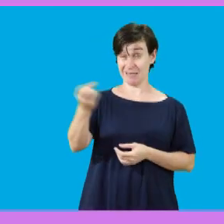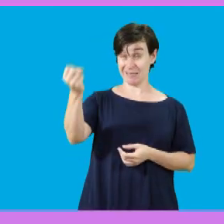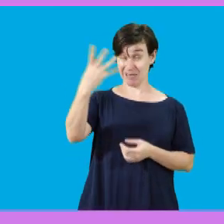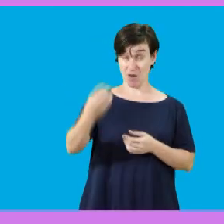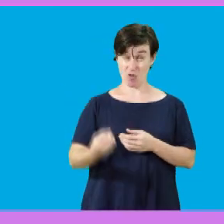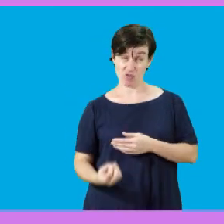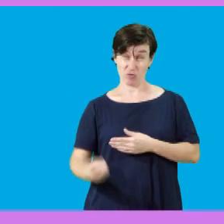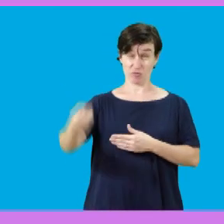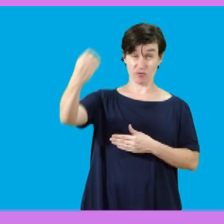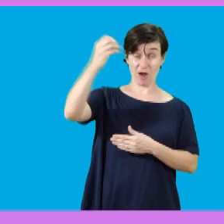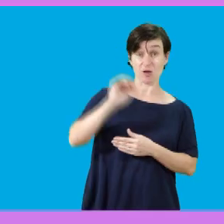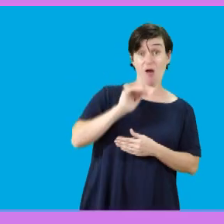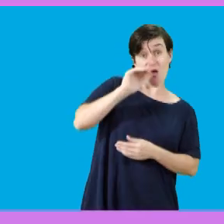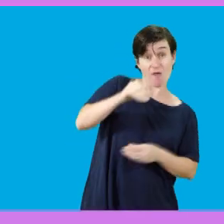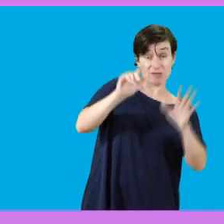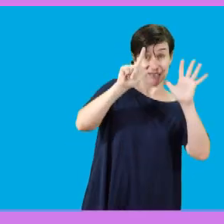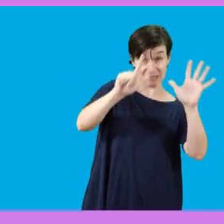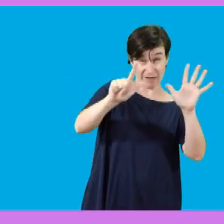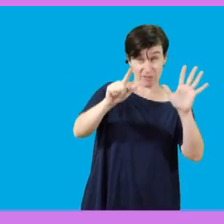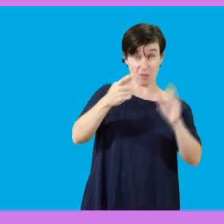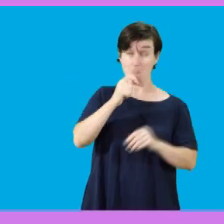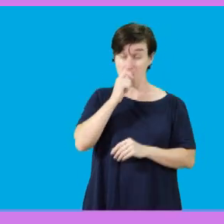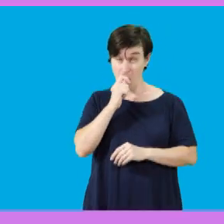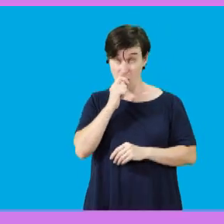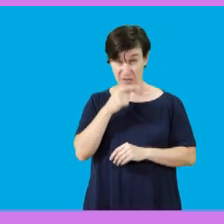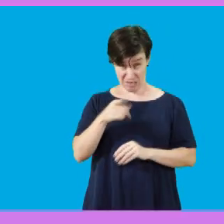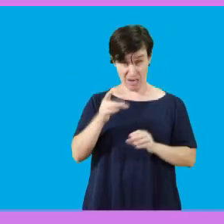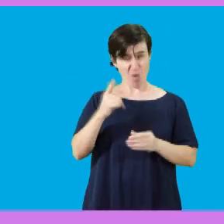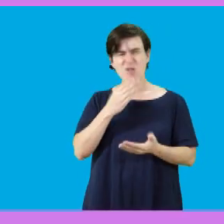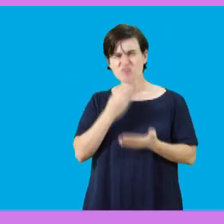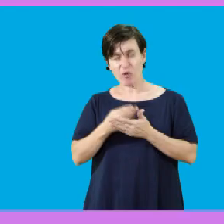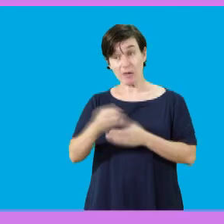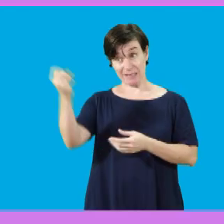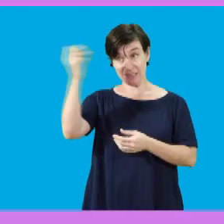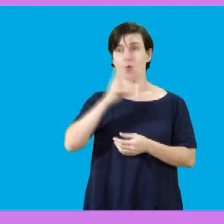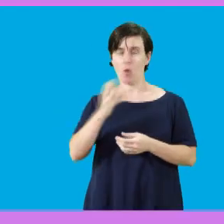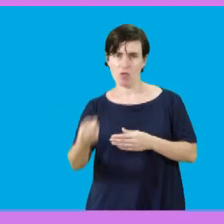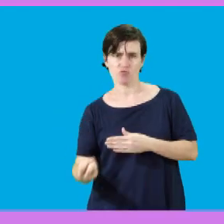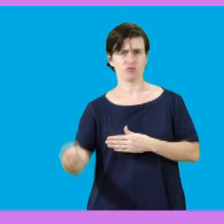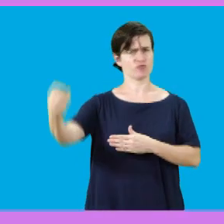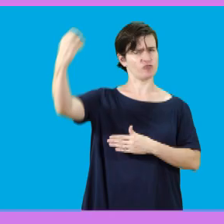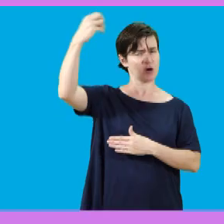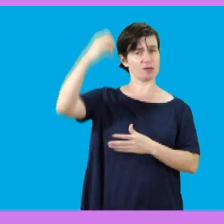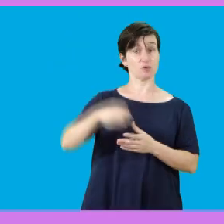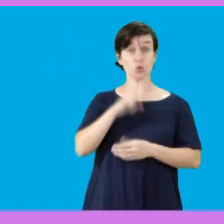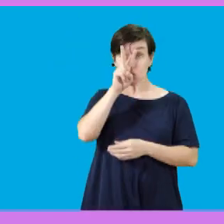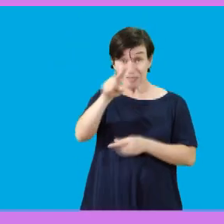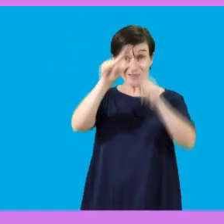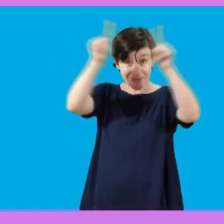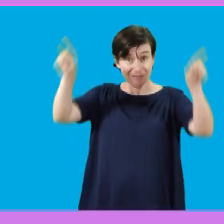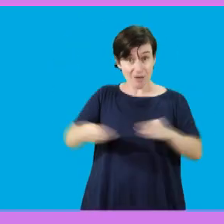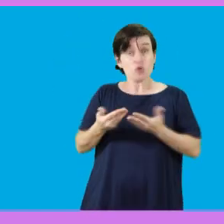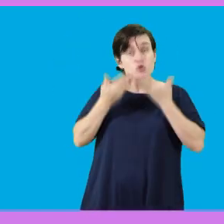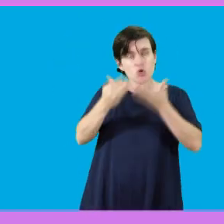that the sun will rise after 7 a.m.? What is the probability that the sun will rise after 7 a.m.? We are